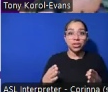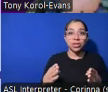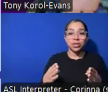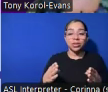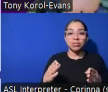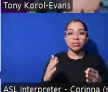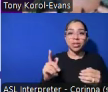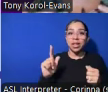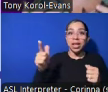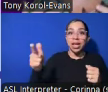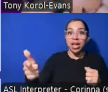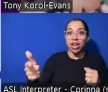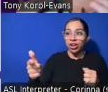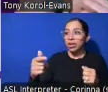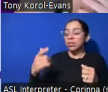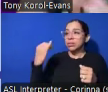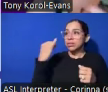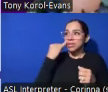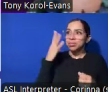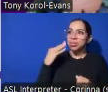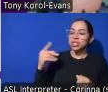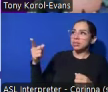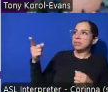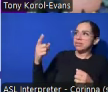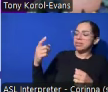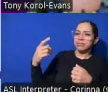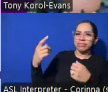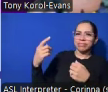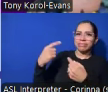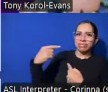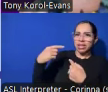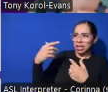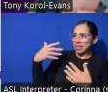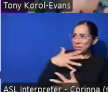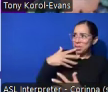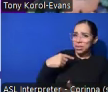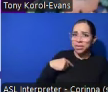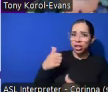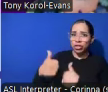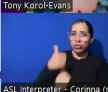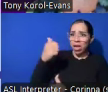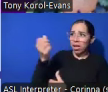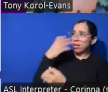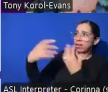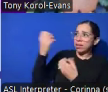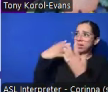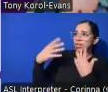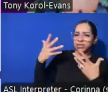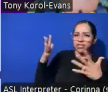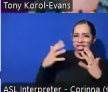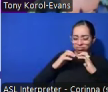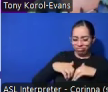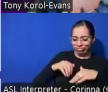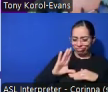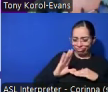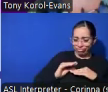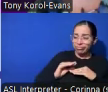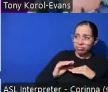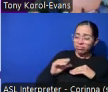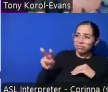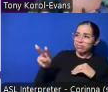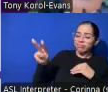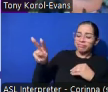intimidation and threats, they have already been broken down to the point where they believe all the things that this person is saying.